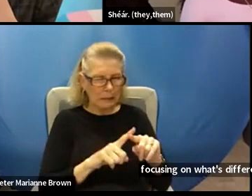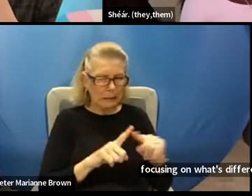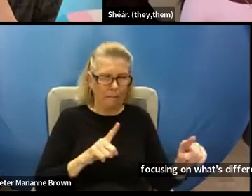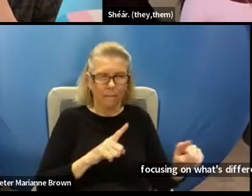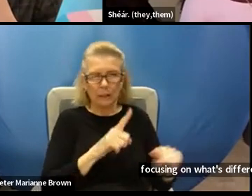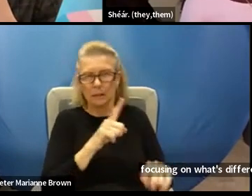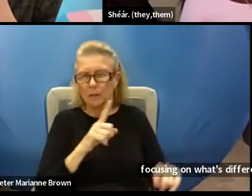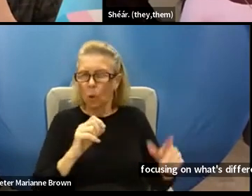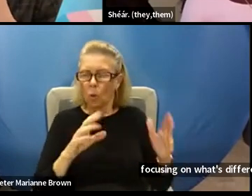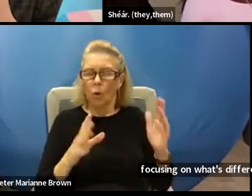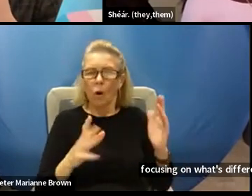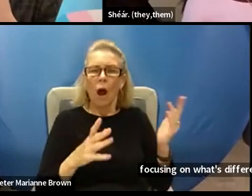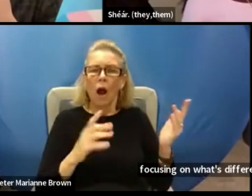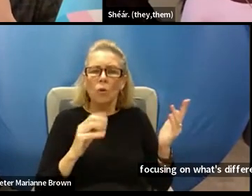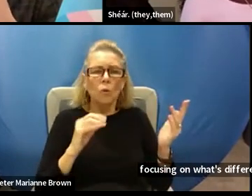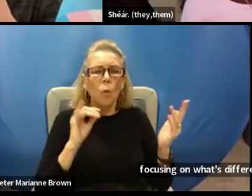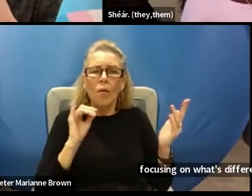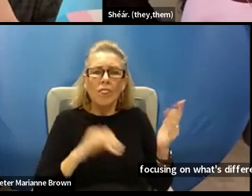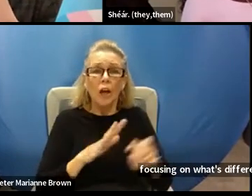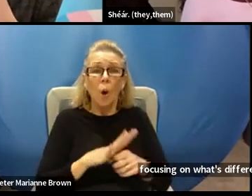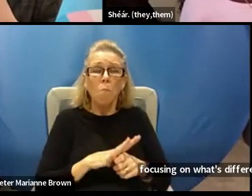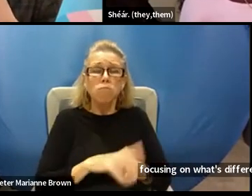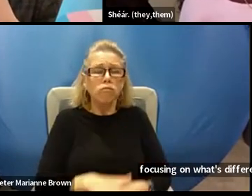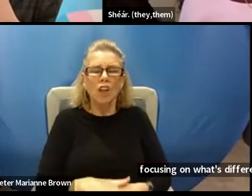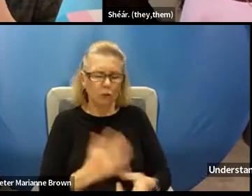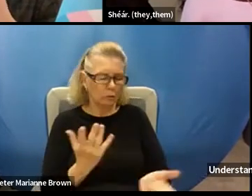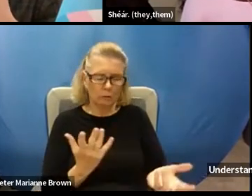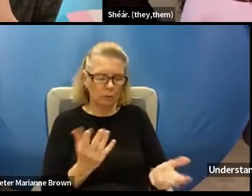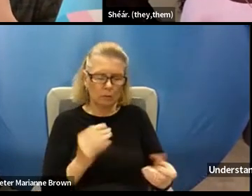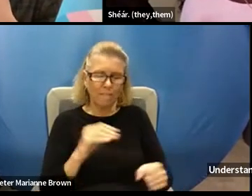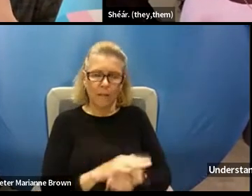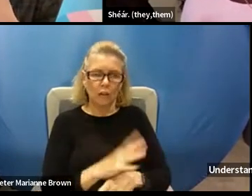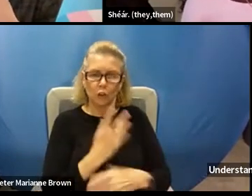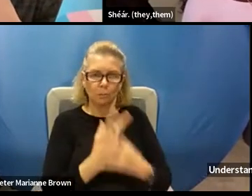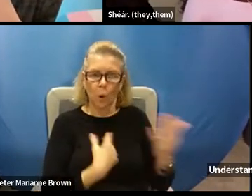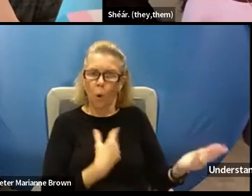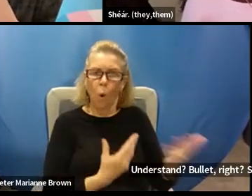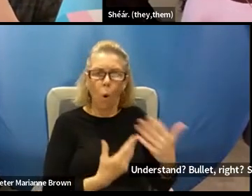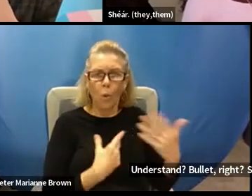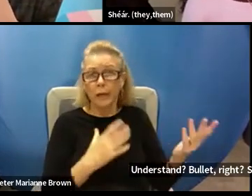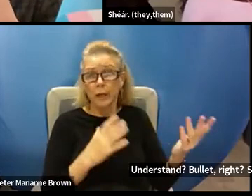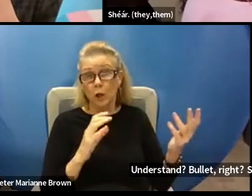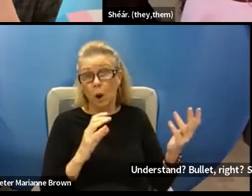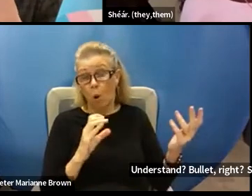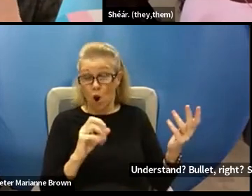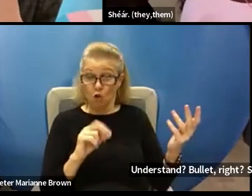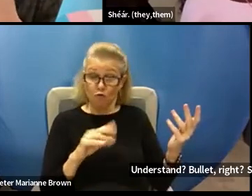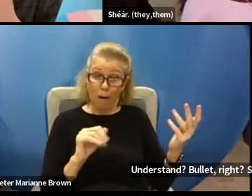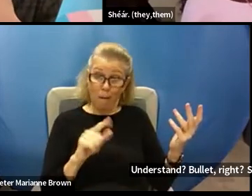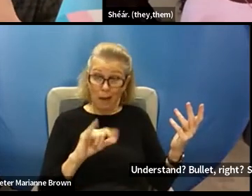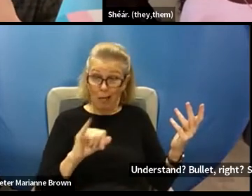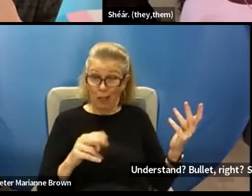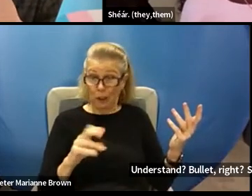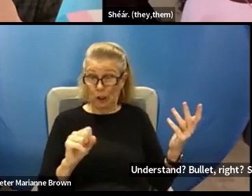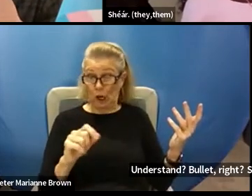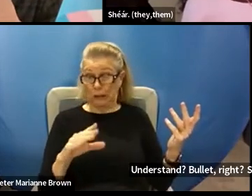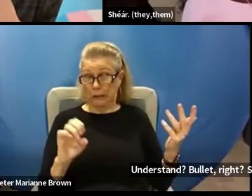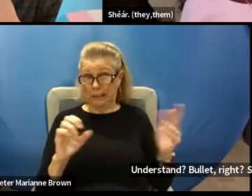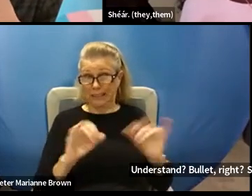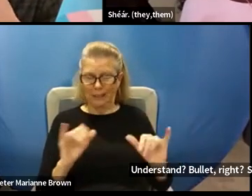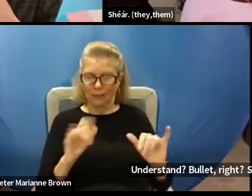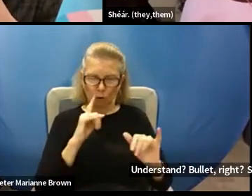rights suppression is affecting you and I both. The so-called criminal justice system, AKA modern day